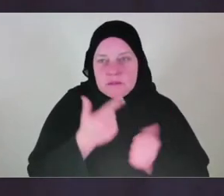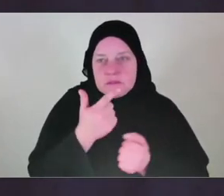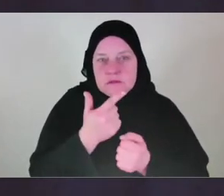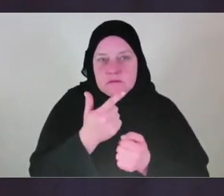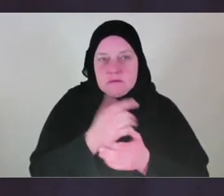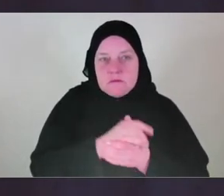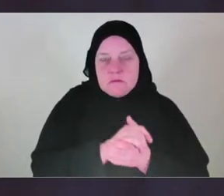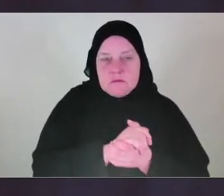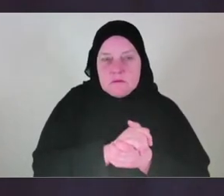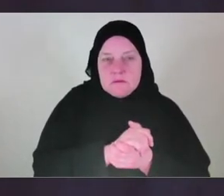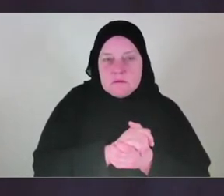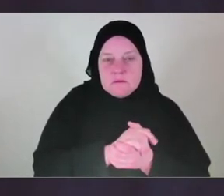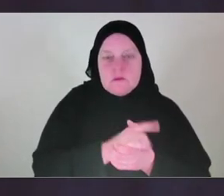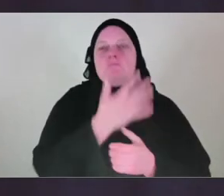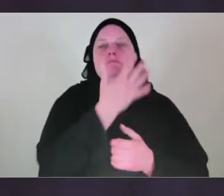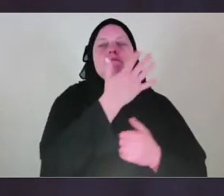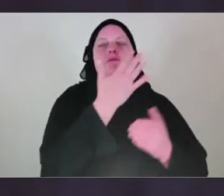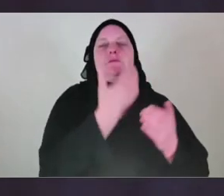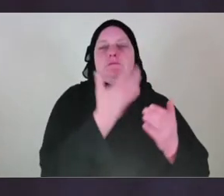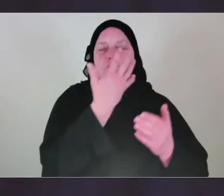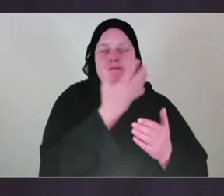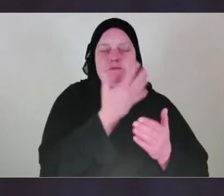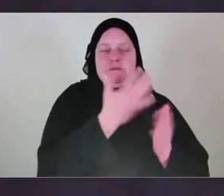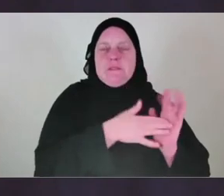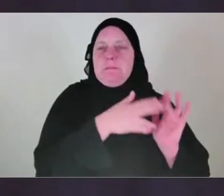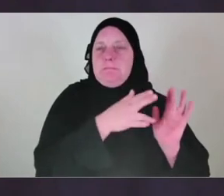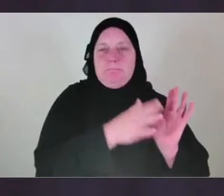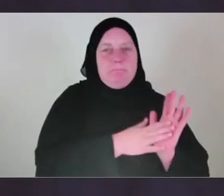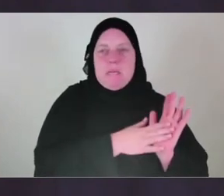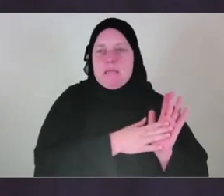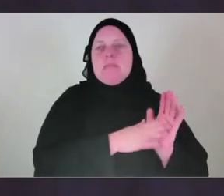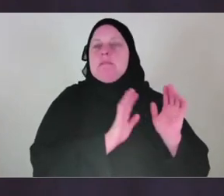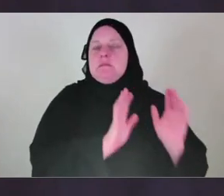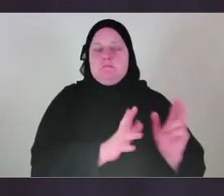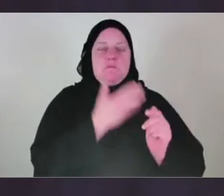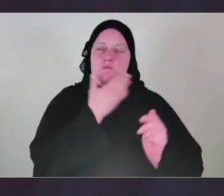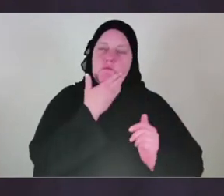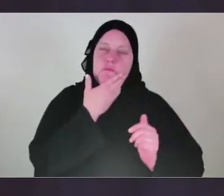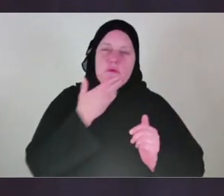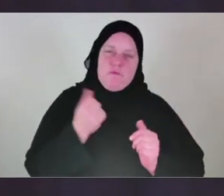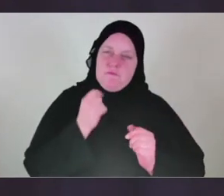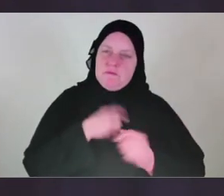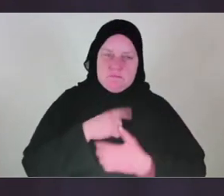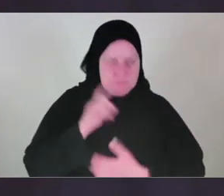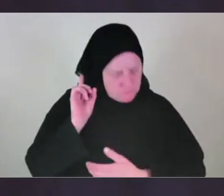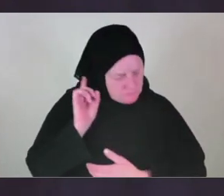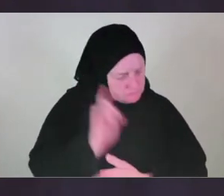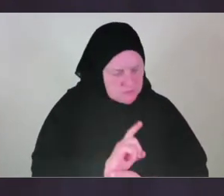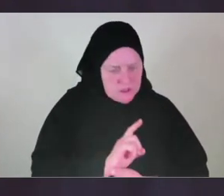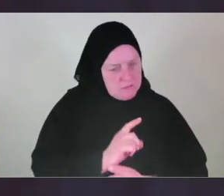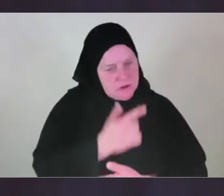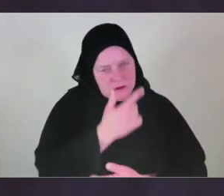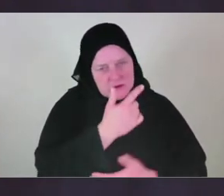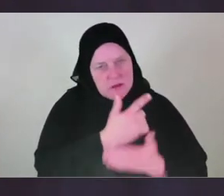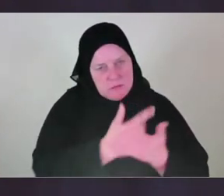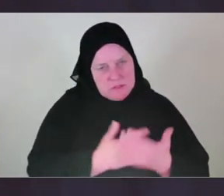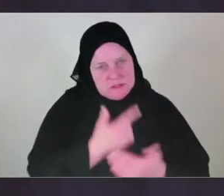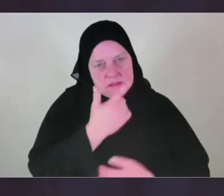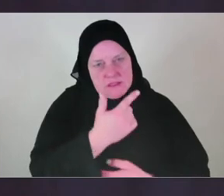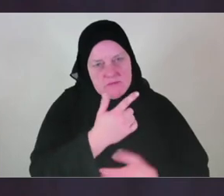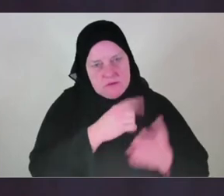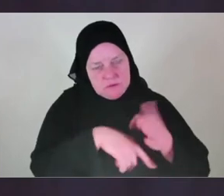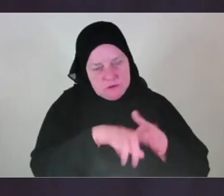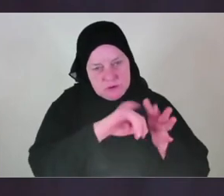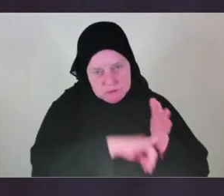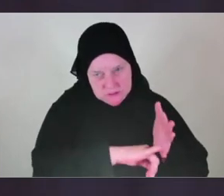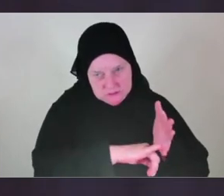minutes tops. If anyone would like to make it, inshallah, 7:30 on Tuesdays. On